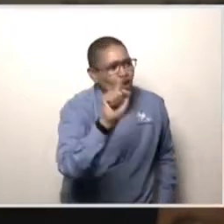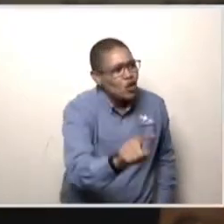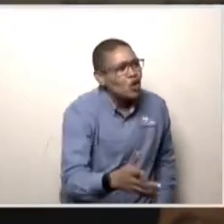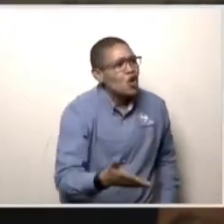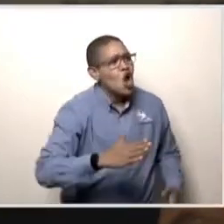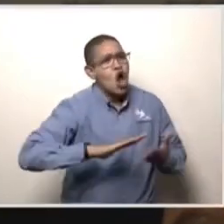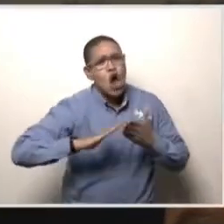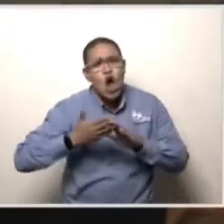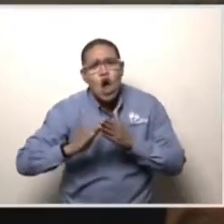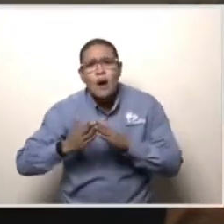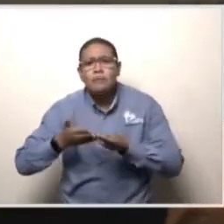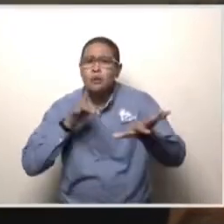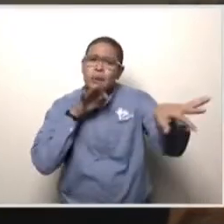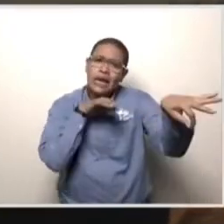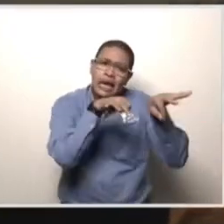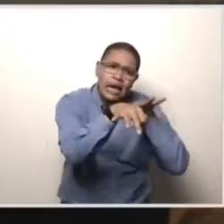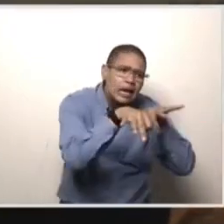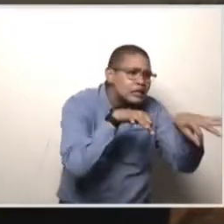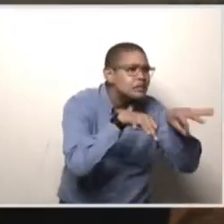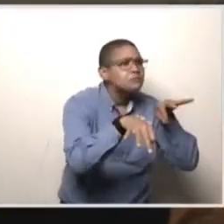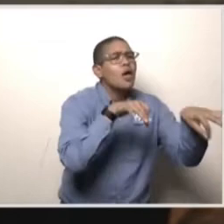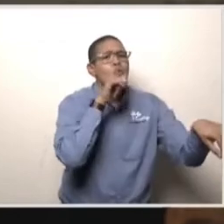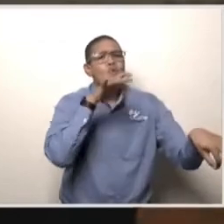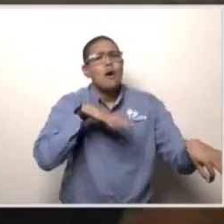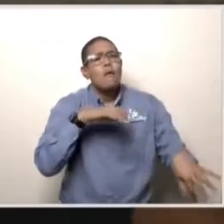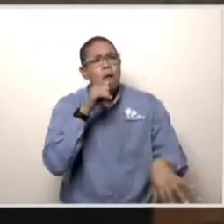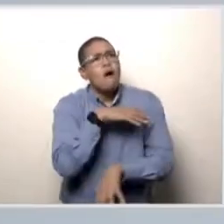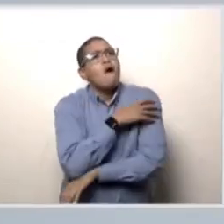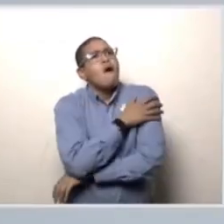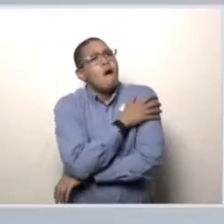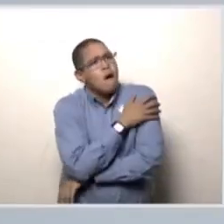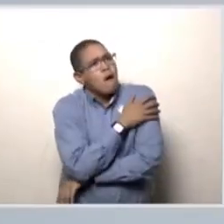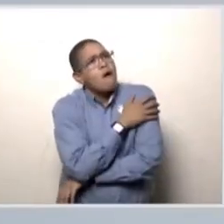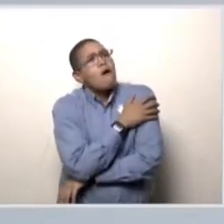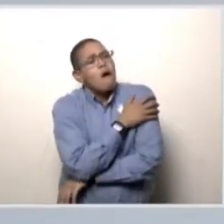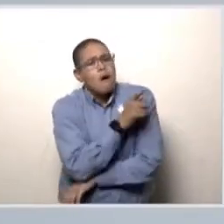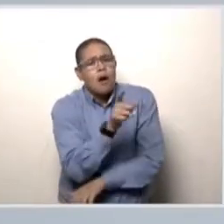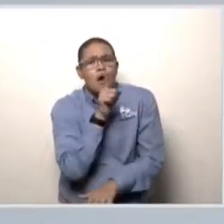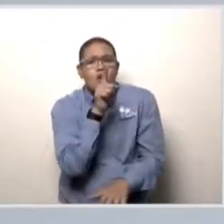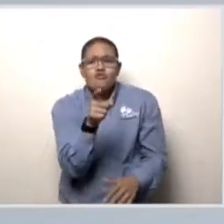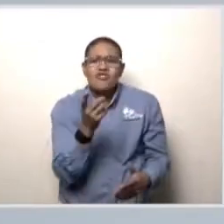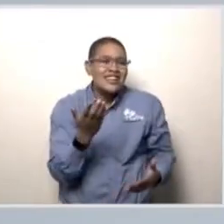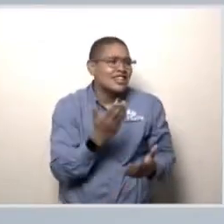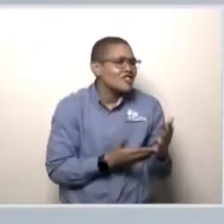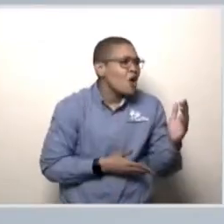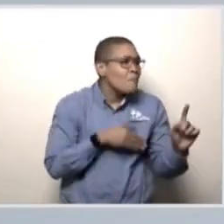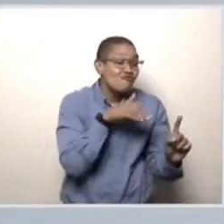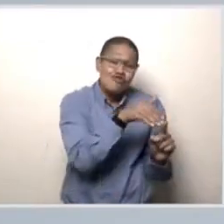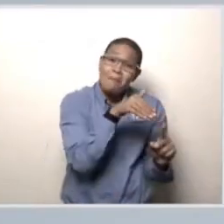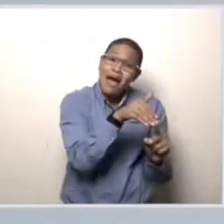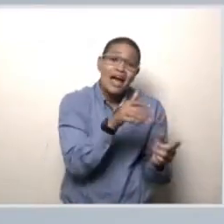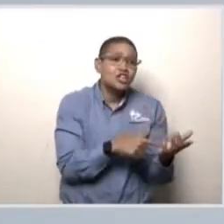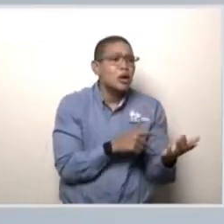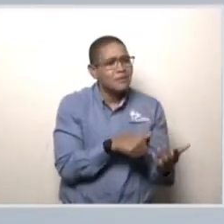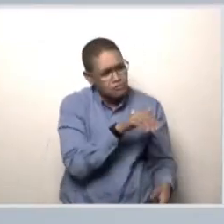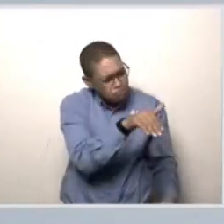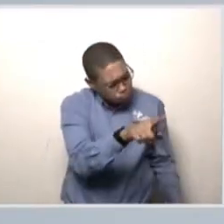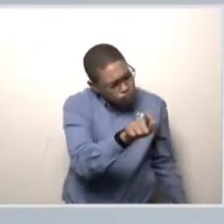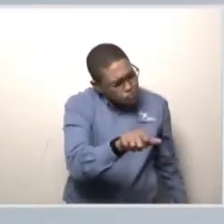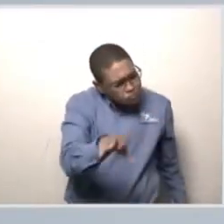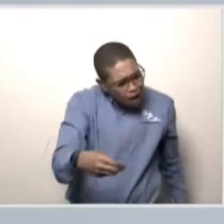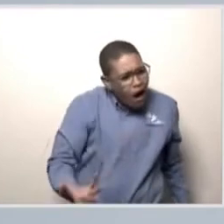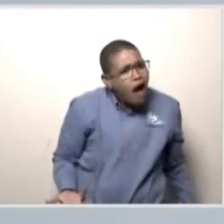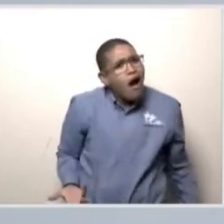the communities and explain to women. And, you know, it even takes some reminding that, you